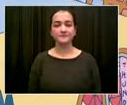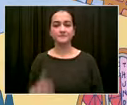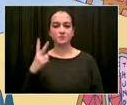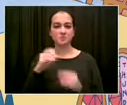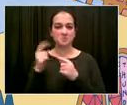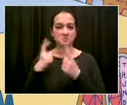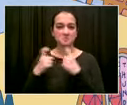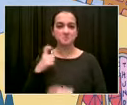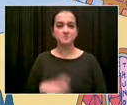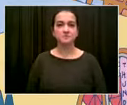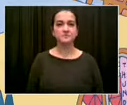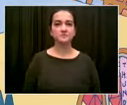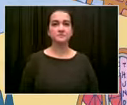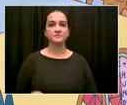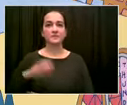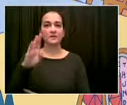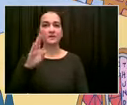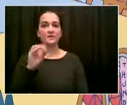from Chief Leader.